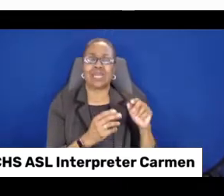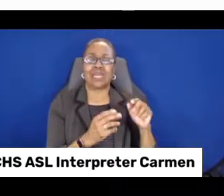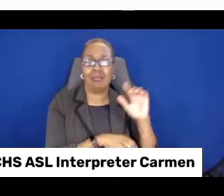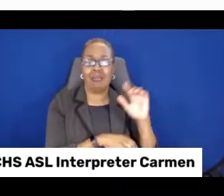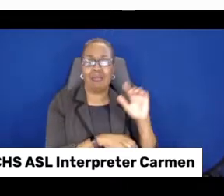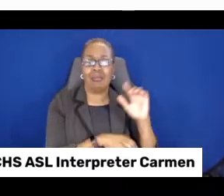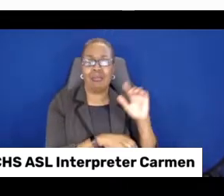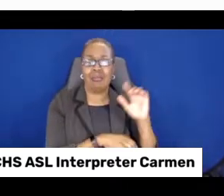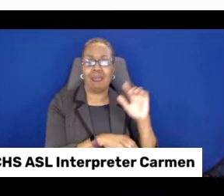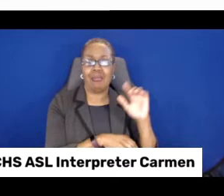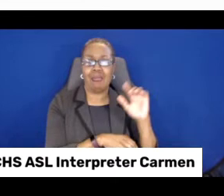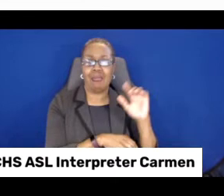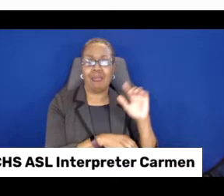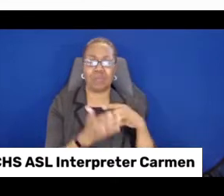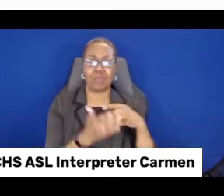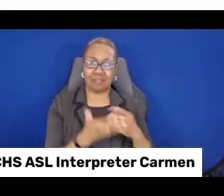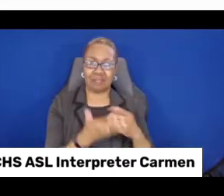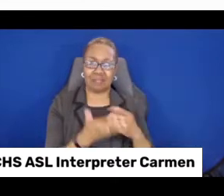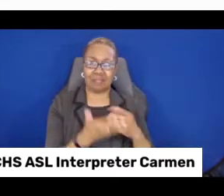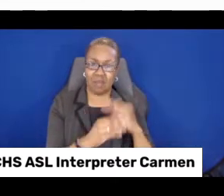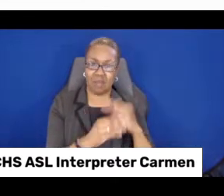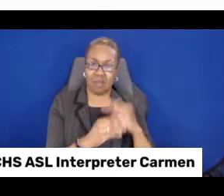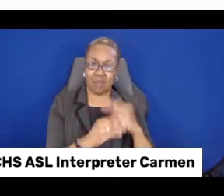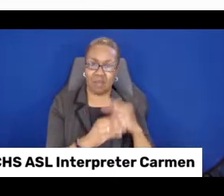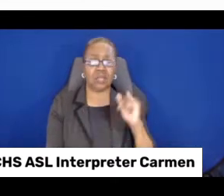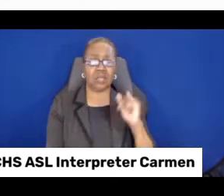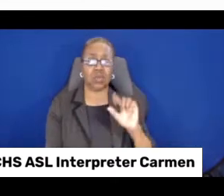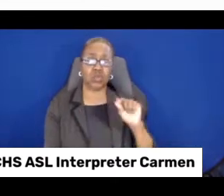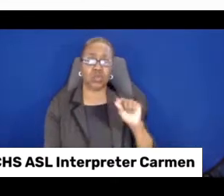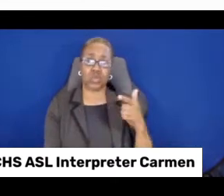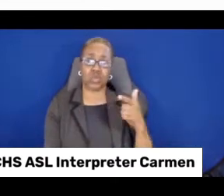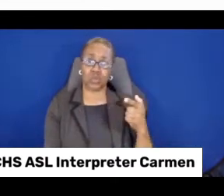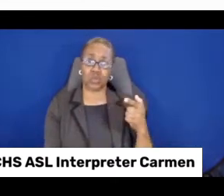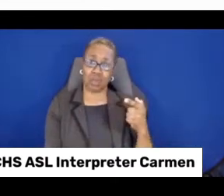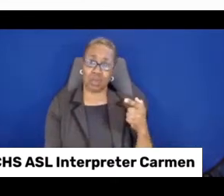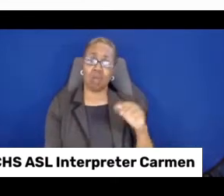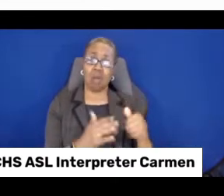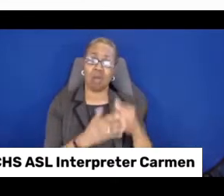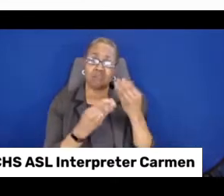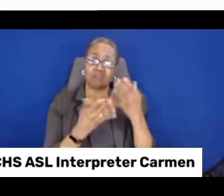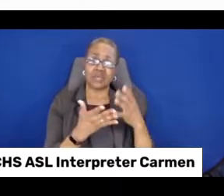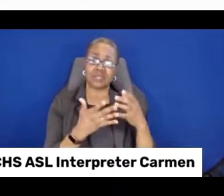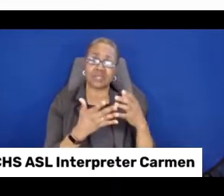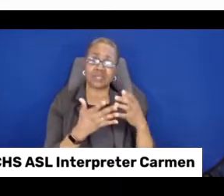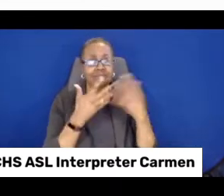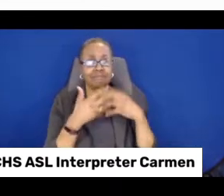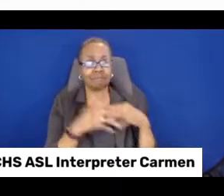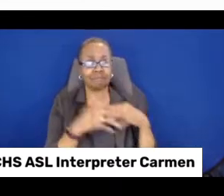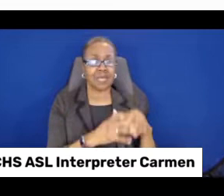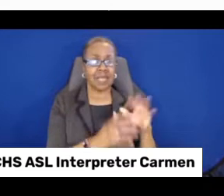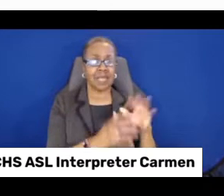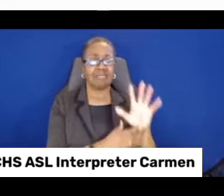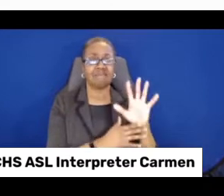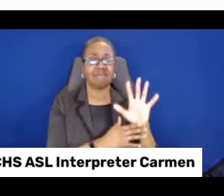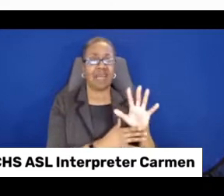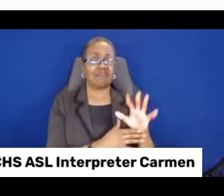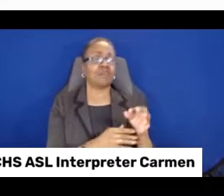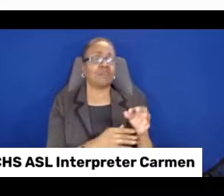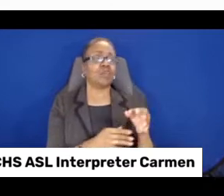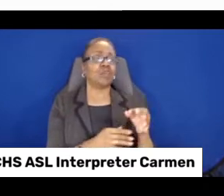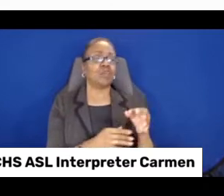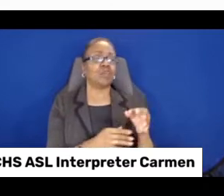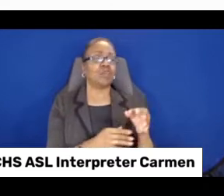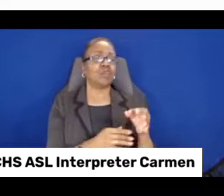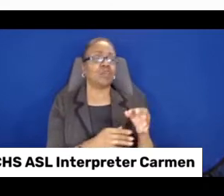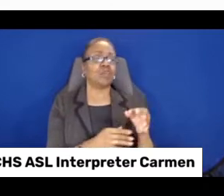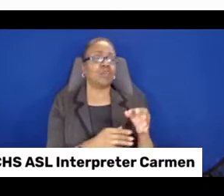June 2021, that's where all of that information was synthesized, and the 5 near-term priorities were identified of this is where we need